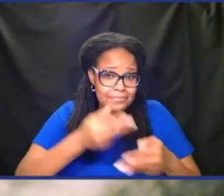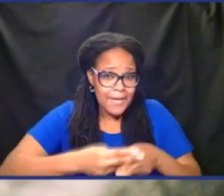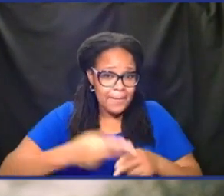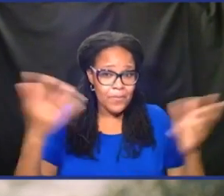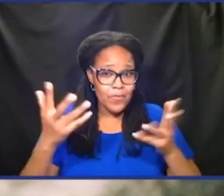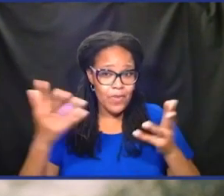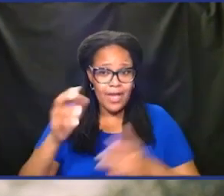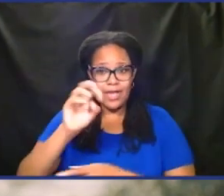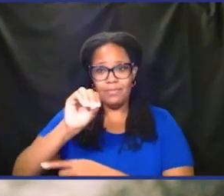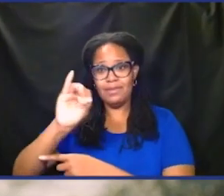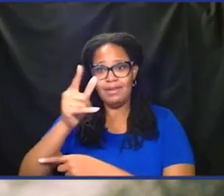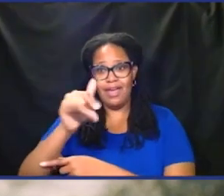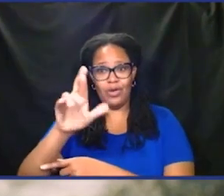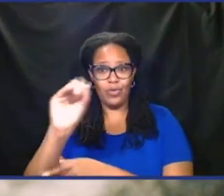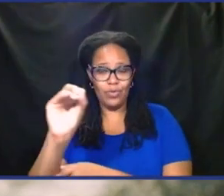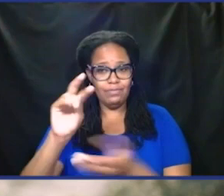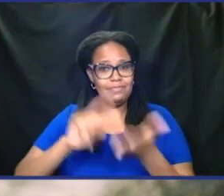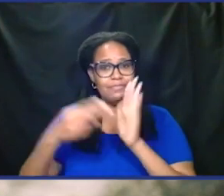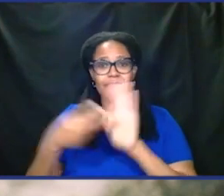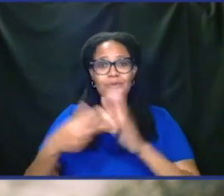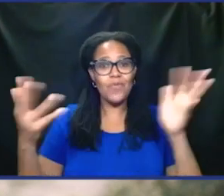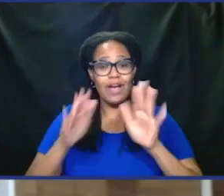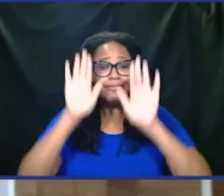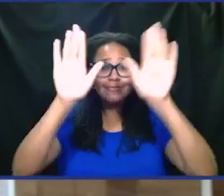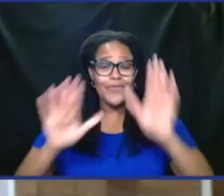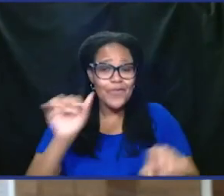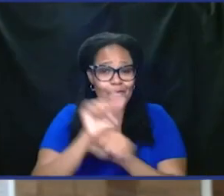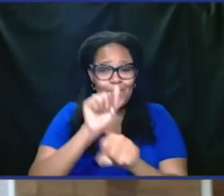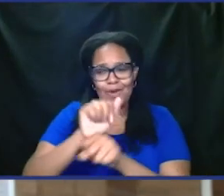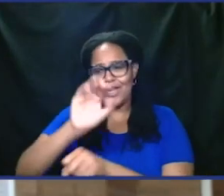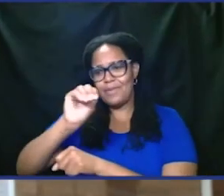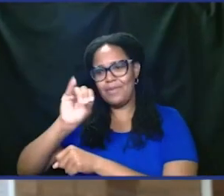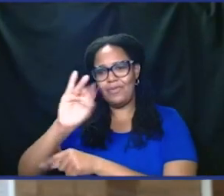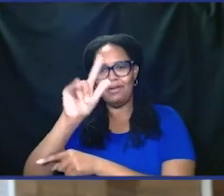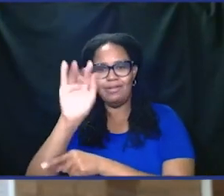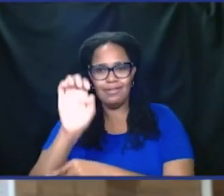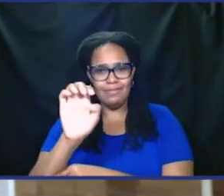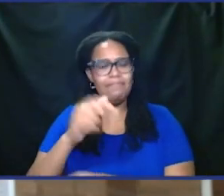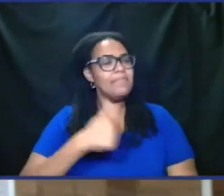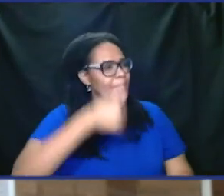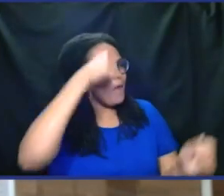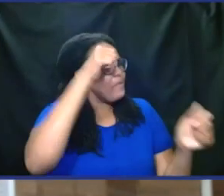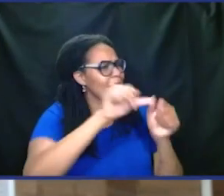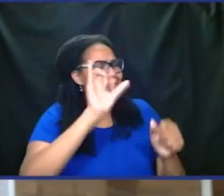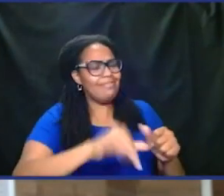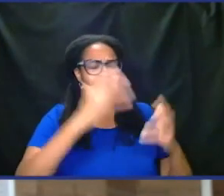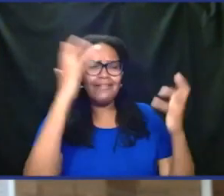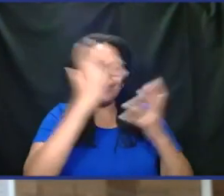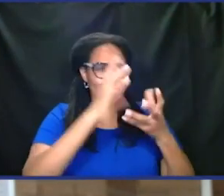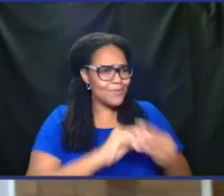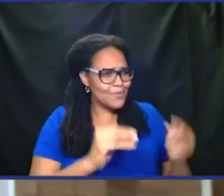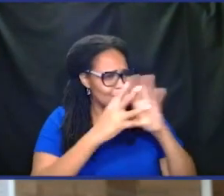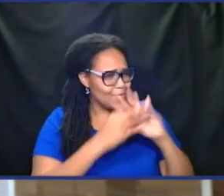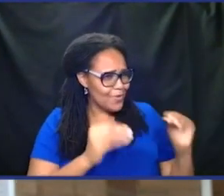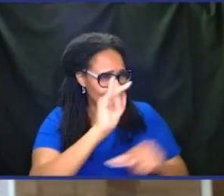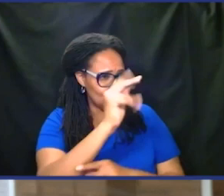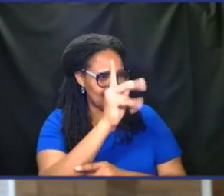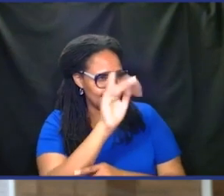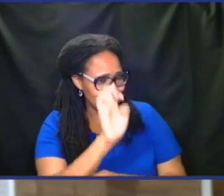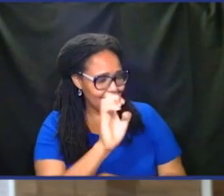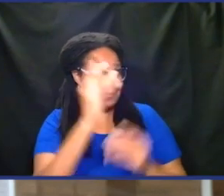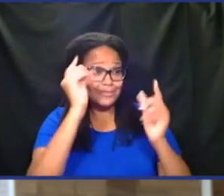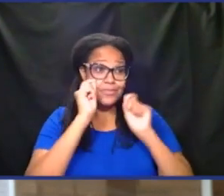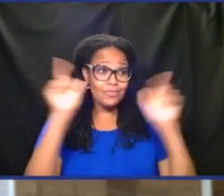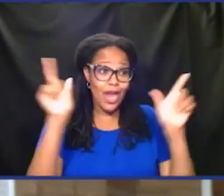Milagros, which means miracle. I remember that amazing story, Jackie. And here's a little surprise for